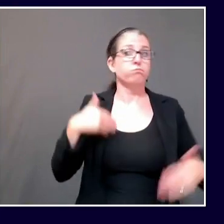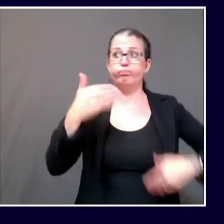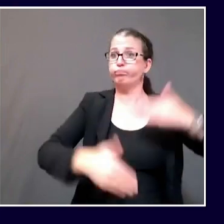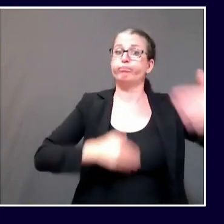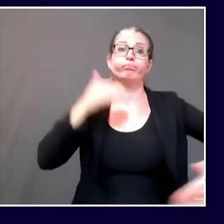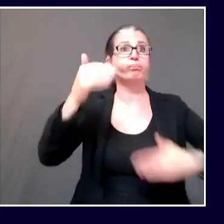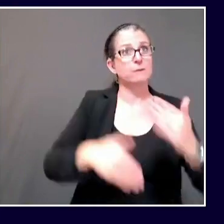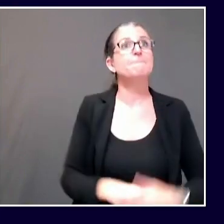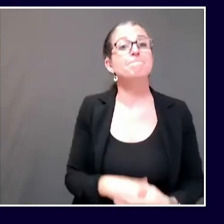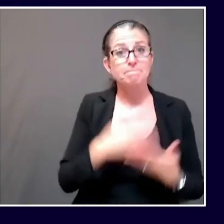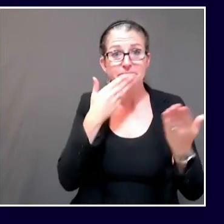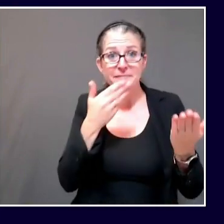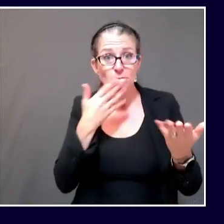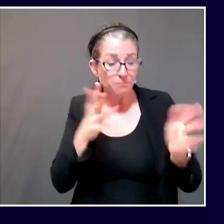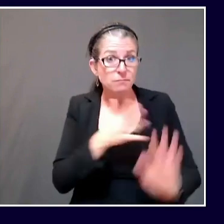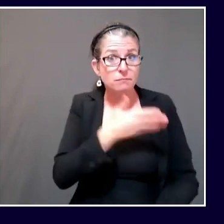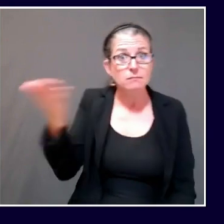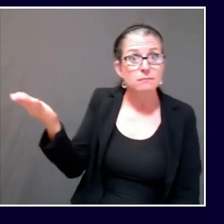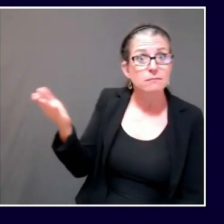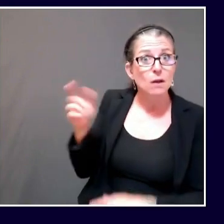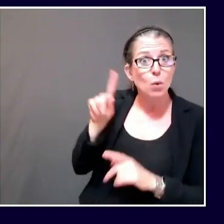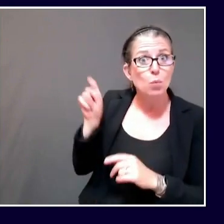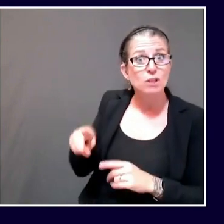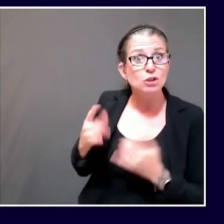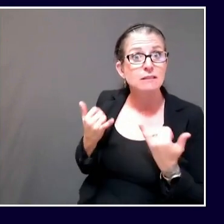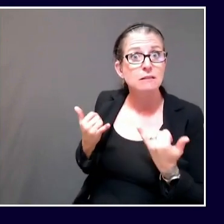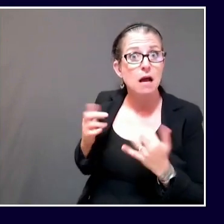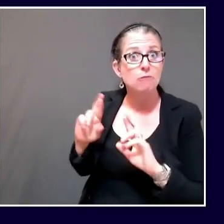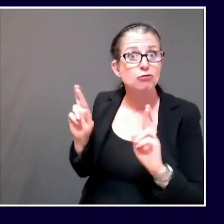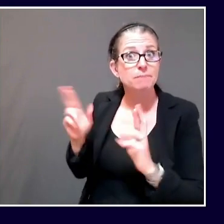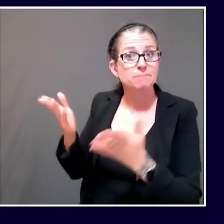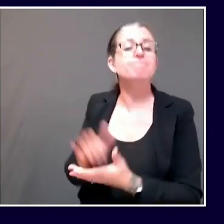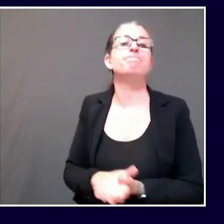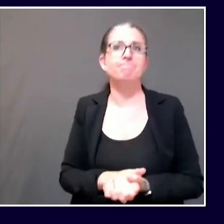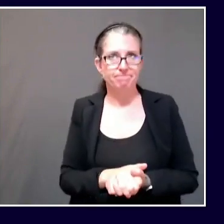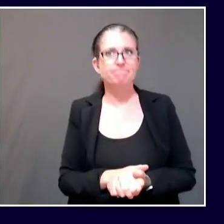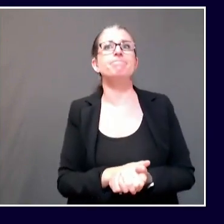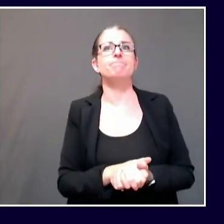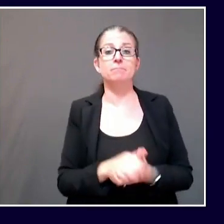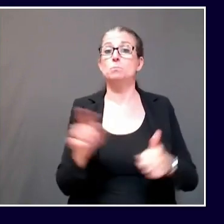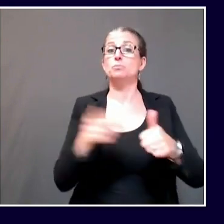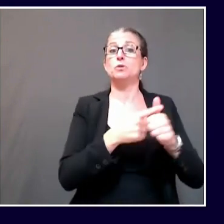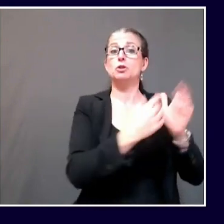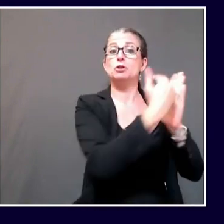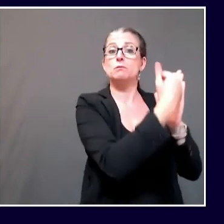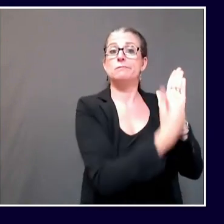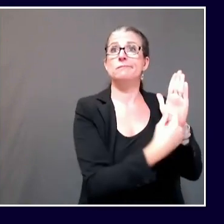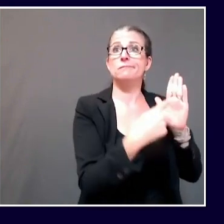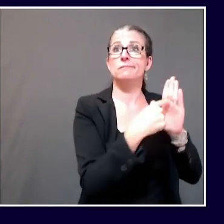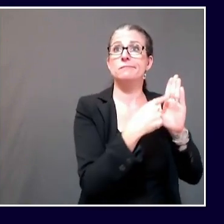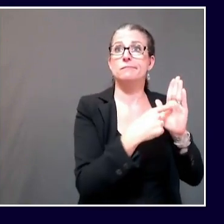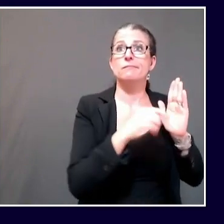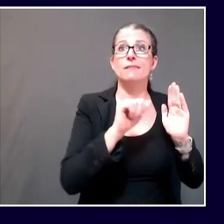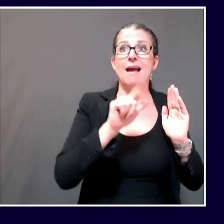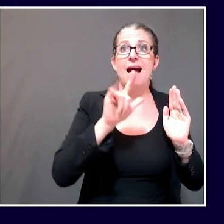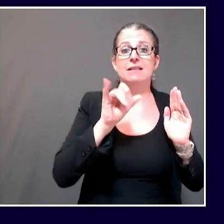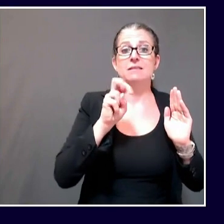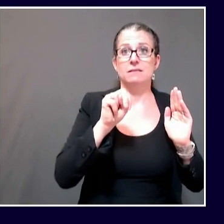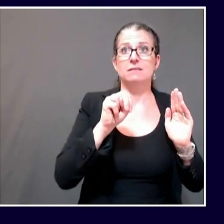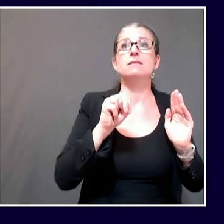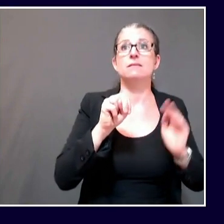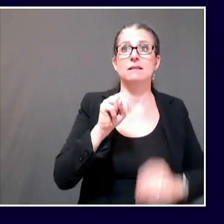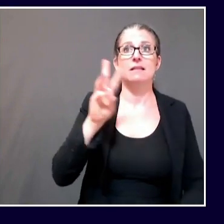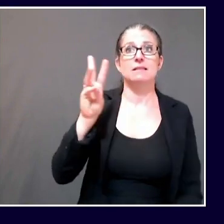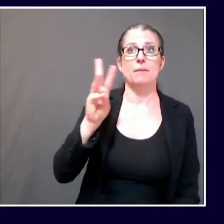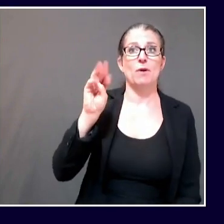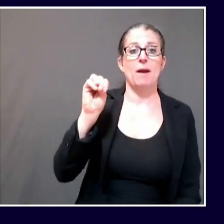Great. Thank you, Commissioner. Our first question today goes to Allison Ross from WMTW.